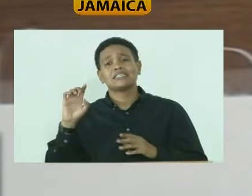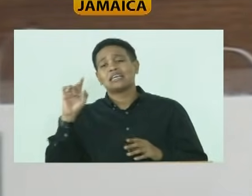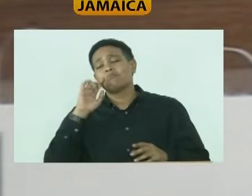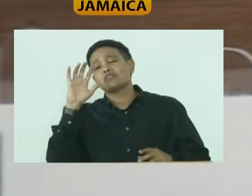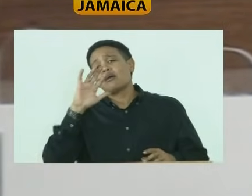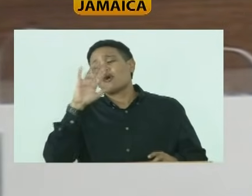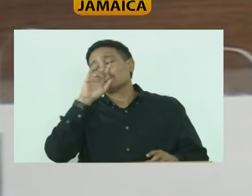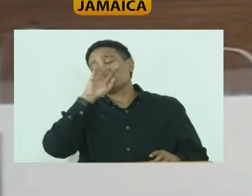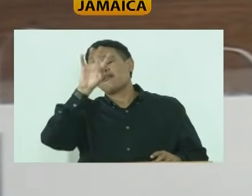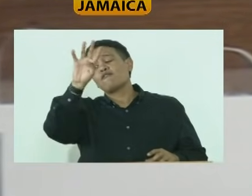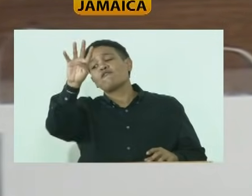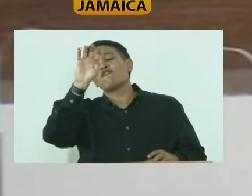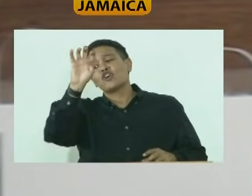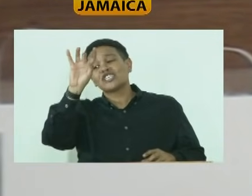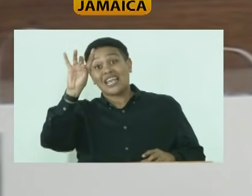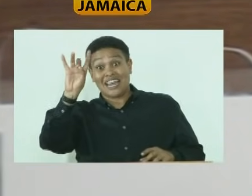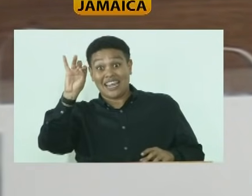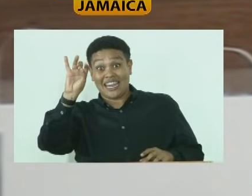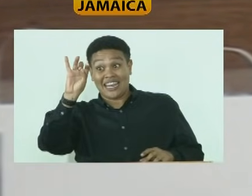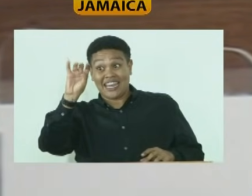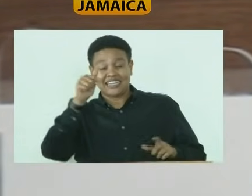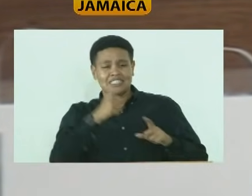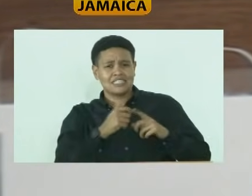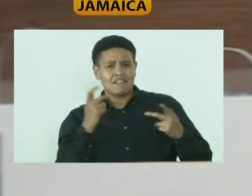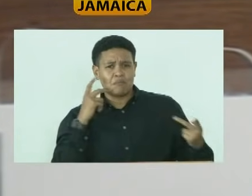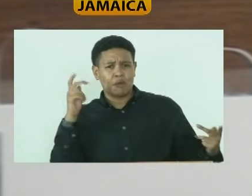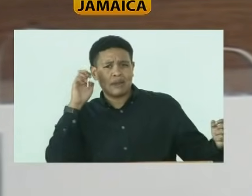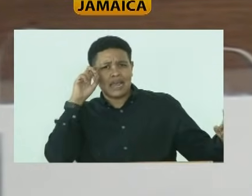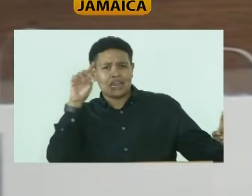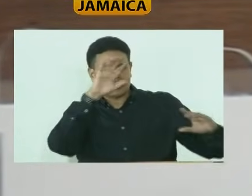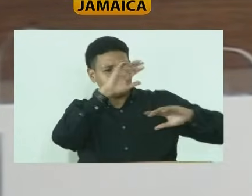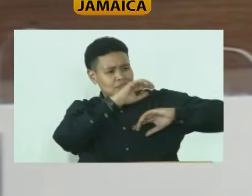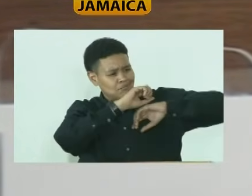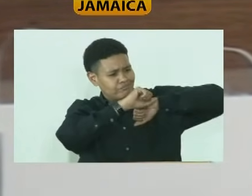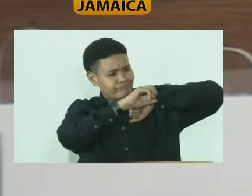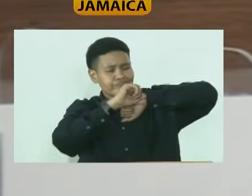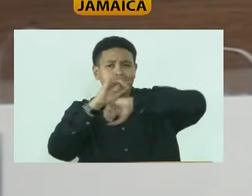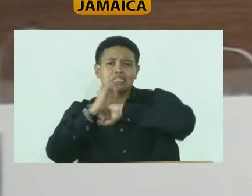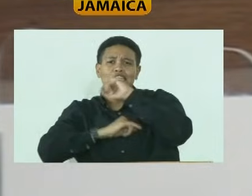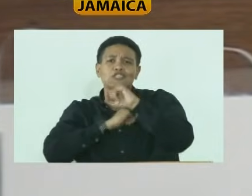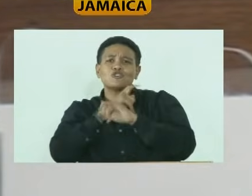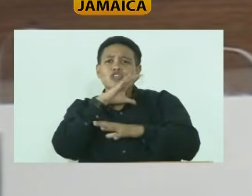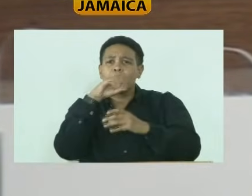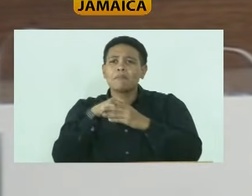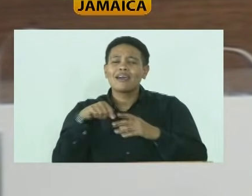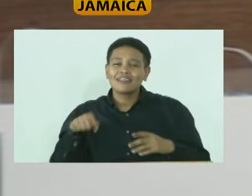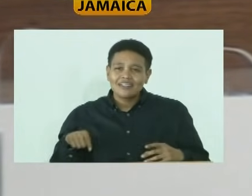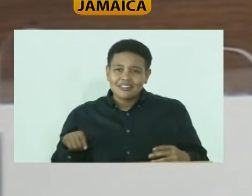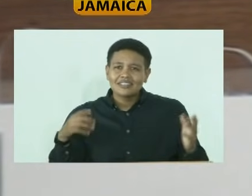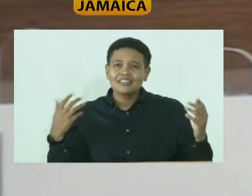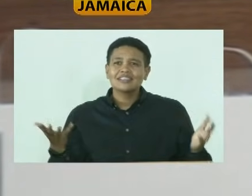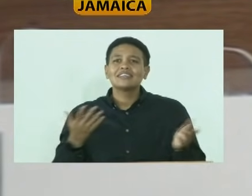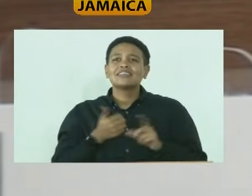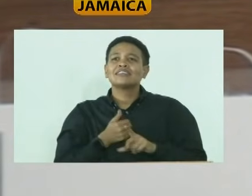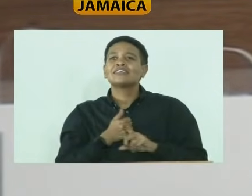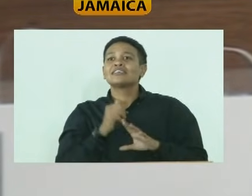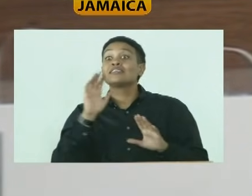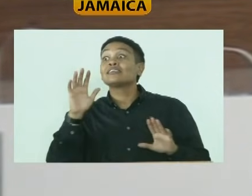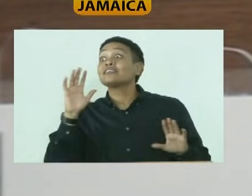Approximately 480 public educational institutions are a part of this tender, serving over